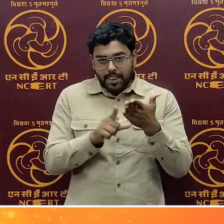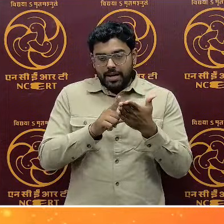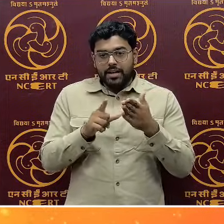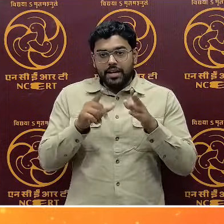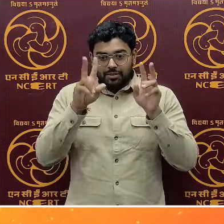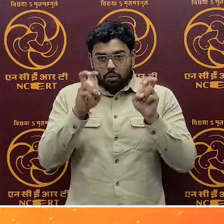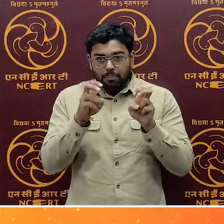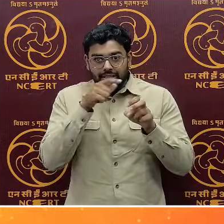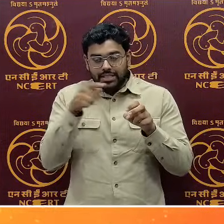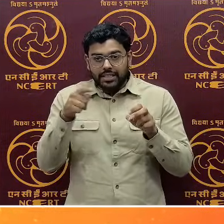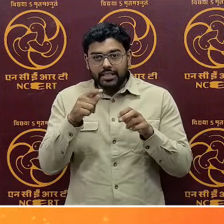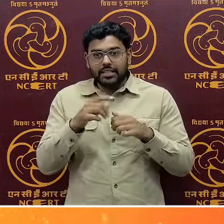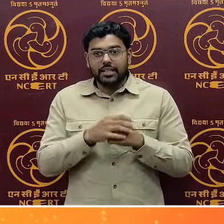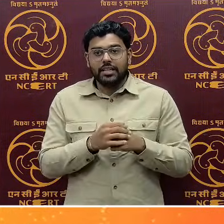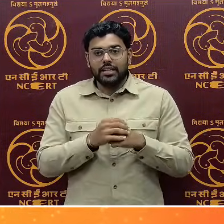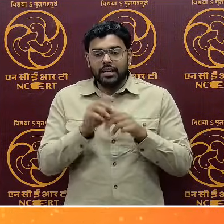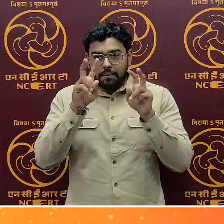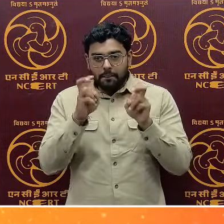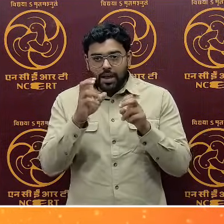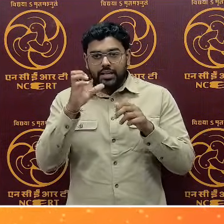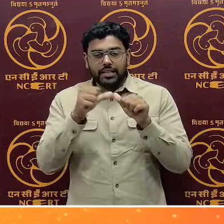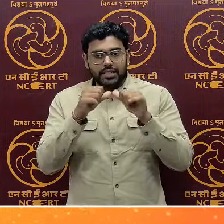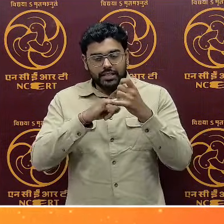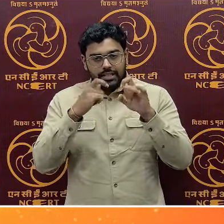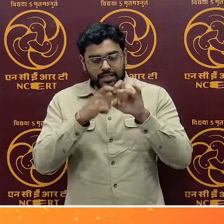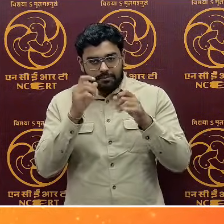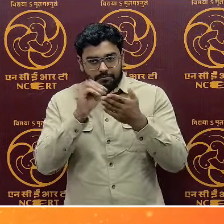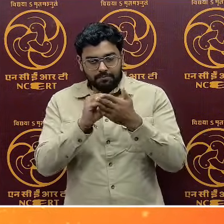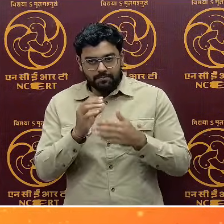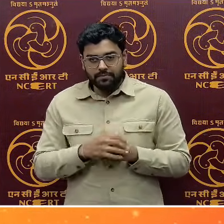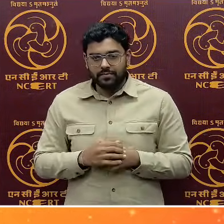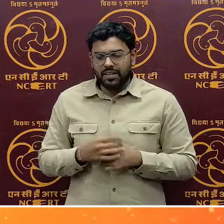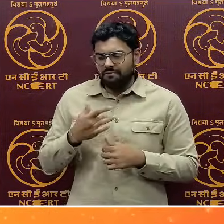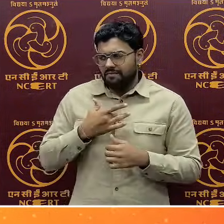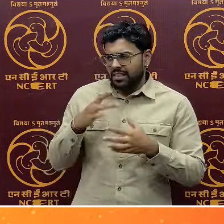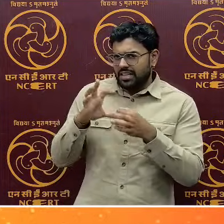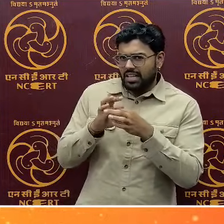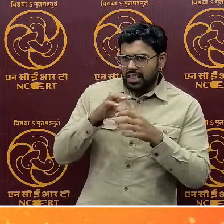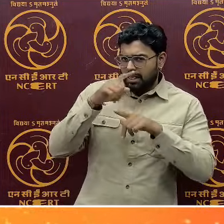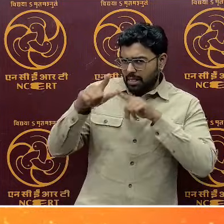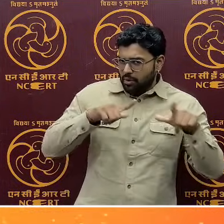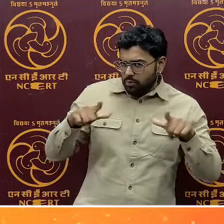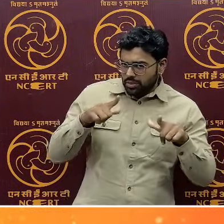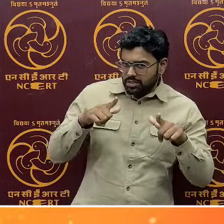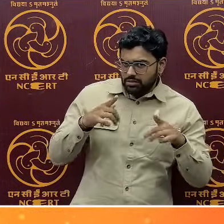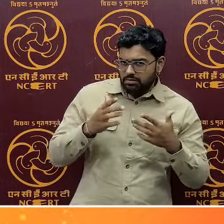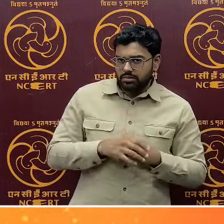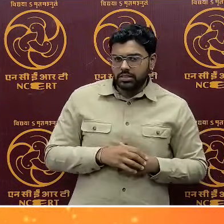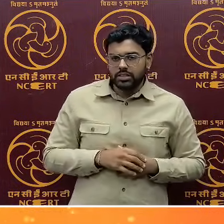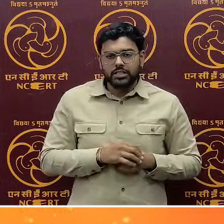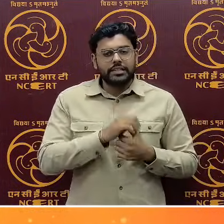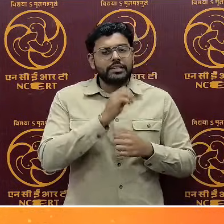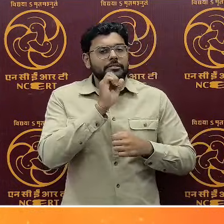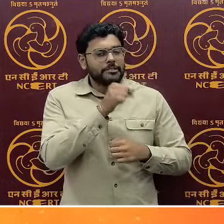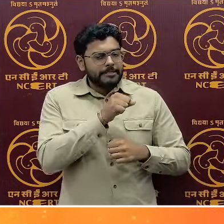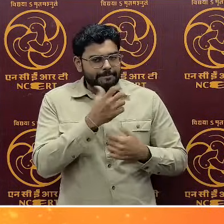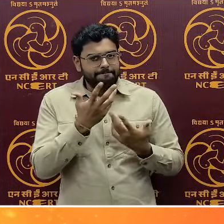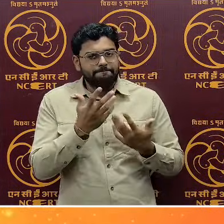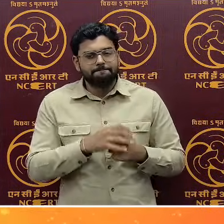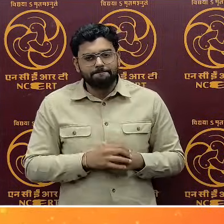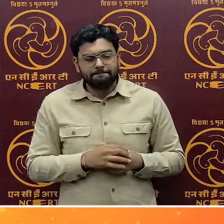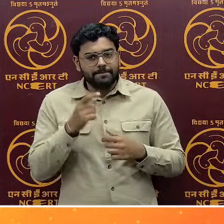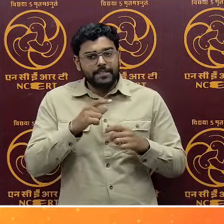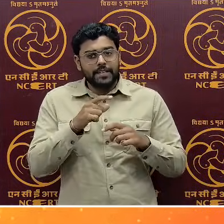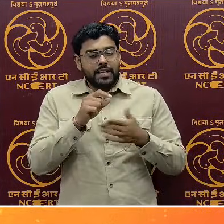title case. Now, It's another related case to we have. language. It's related to